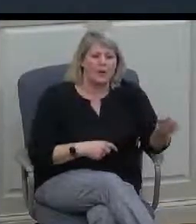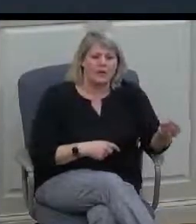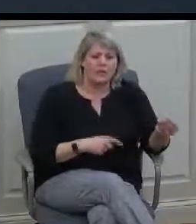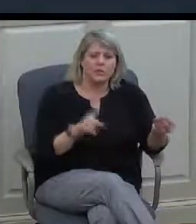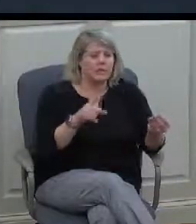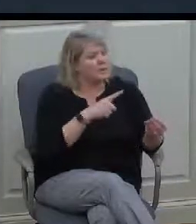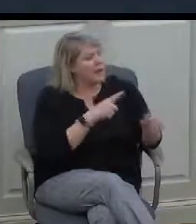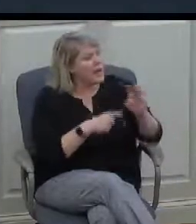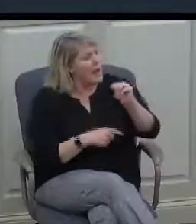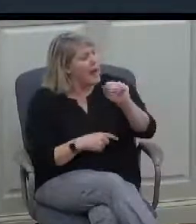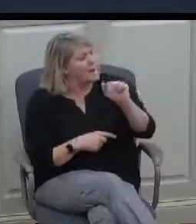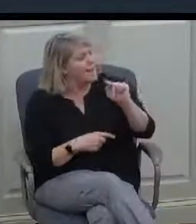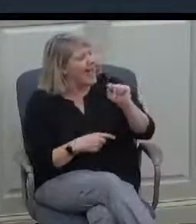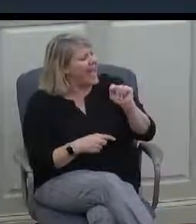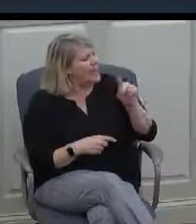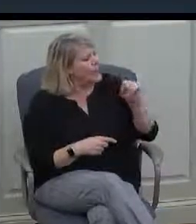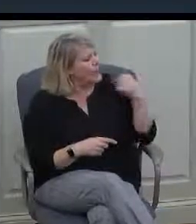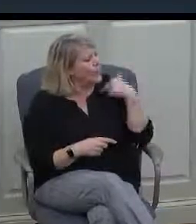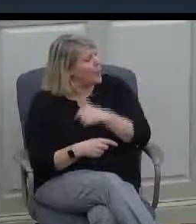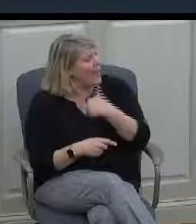projector on these?